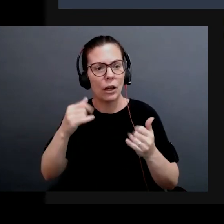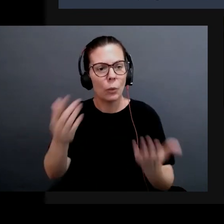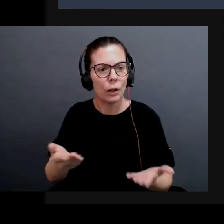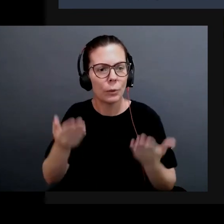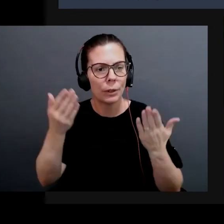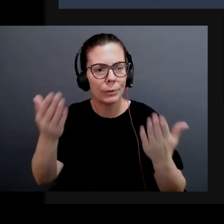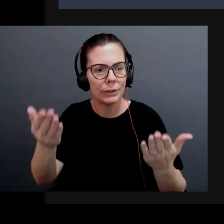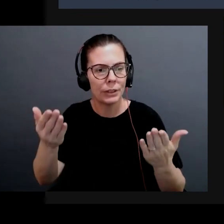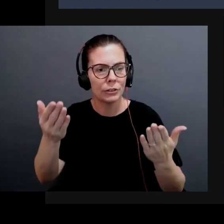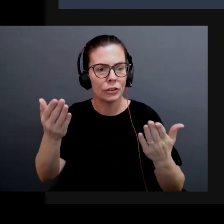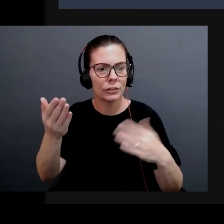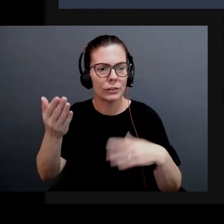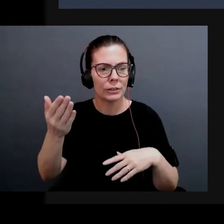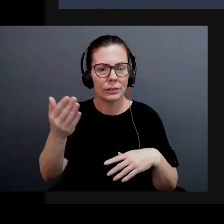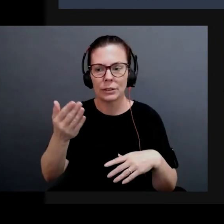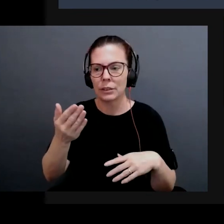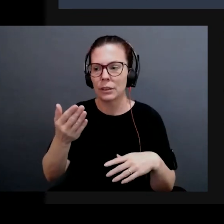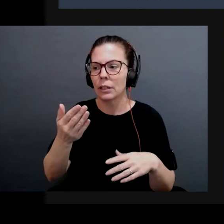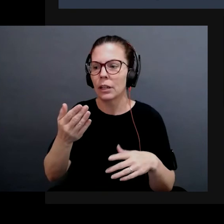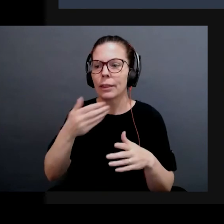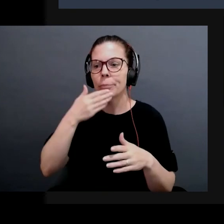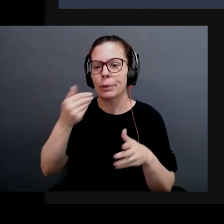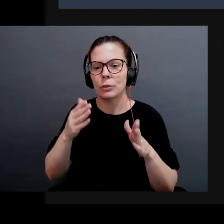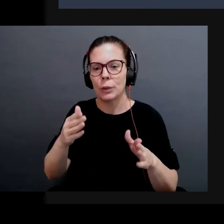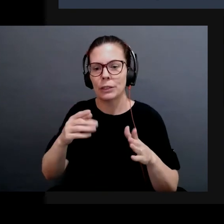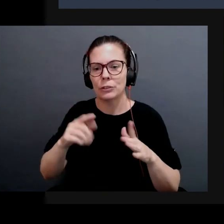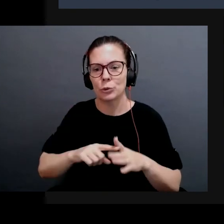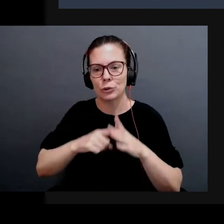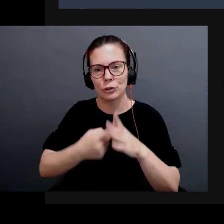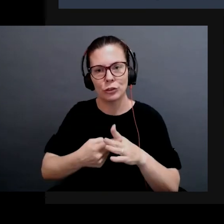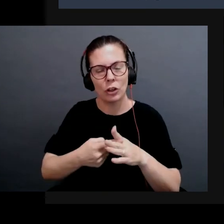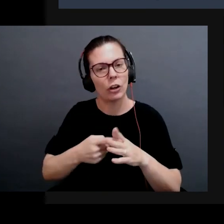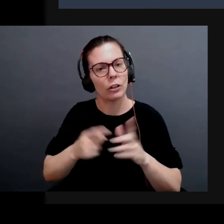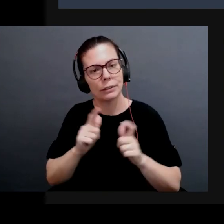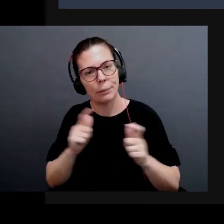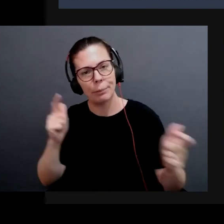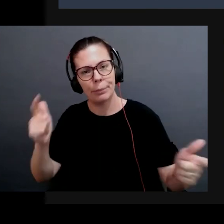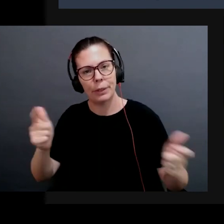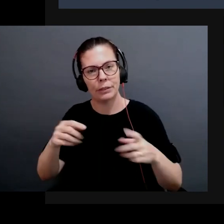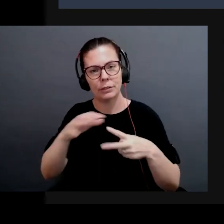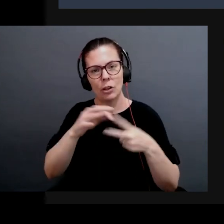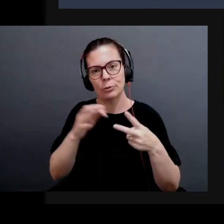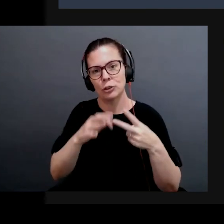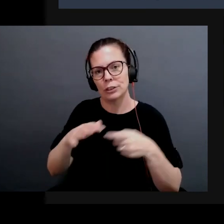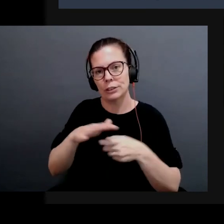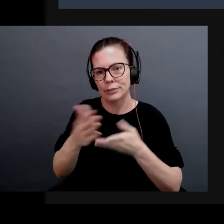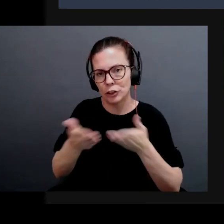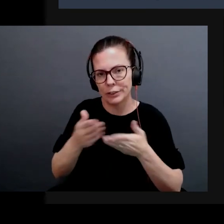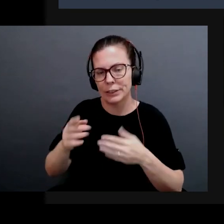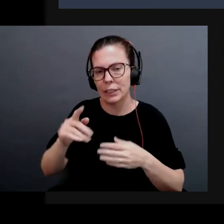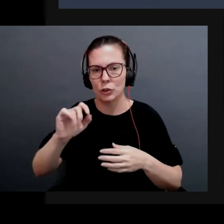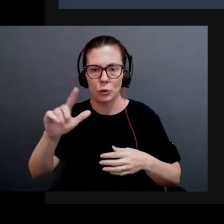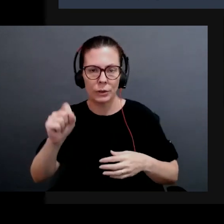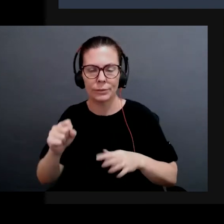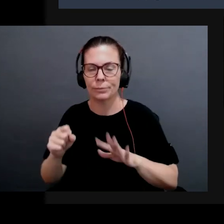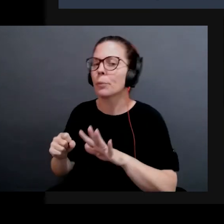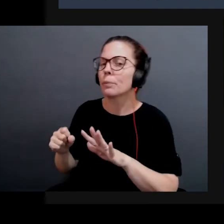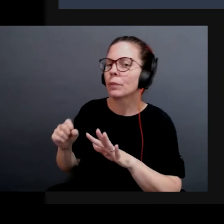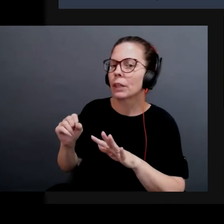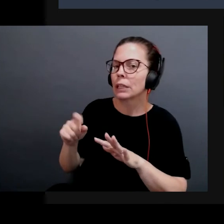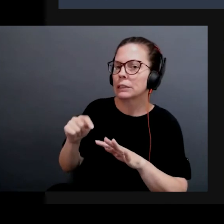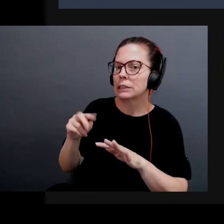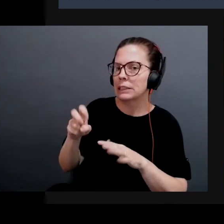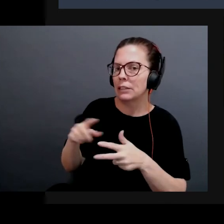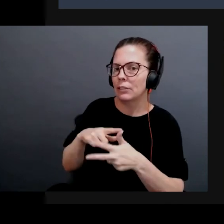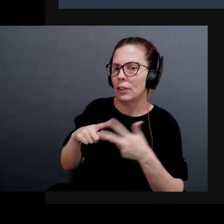or advice about the best way to get started, given that we have such a large field of services and tools? So Steve, I'm going to give you 3 things to